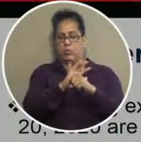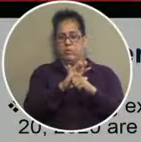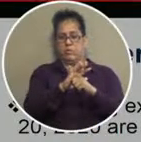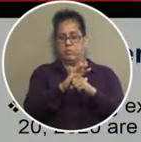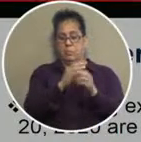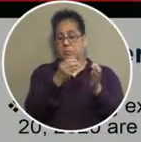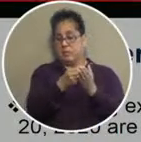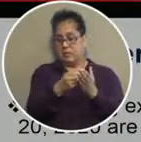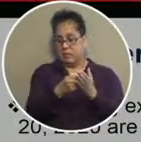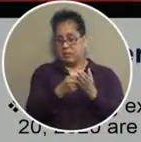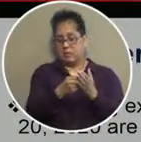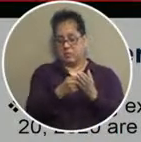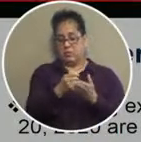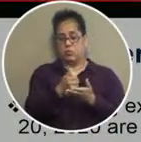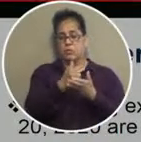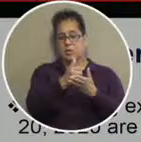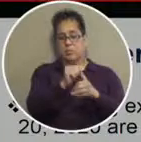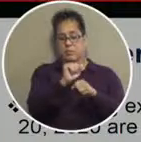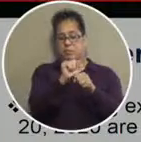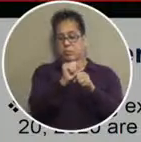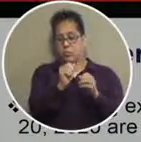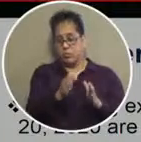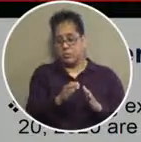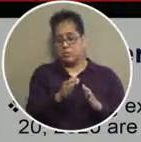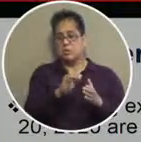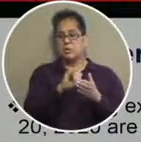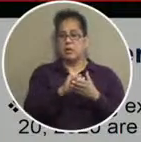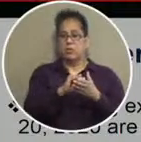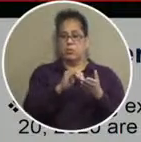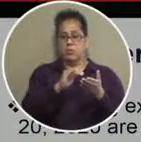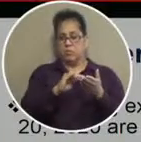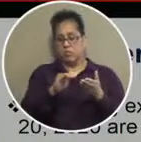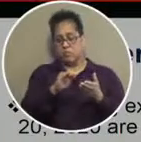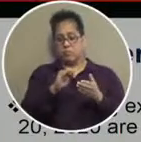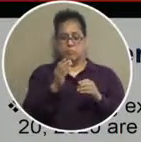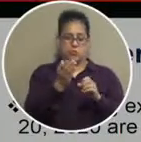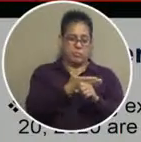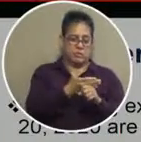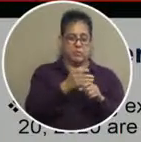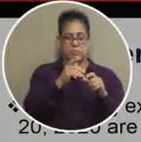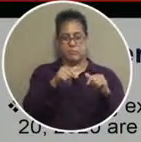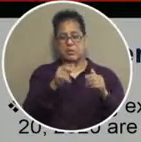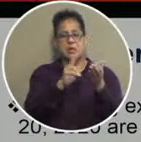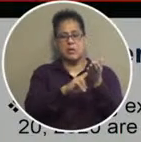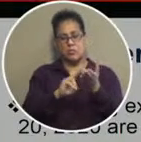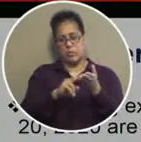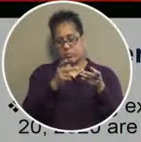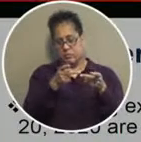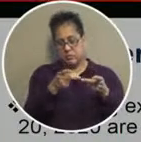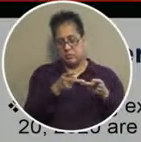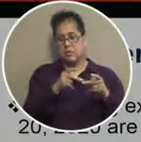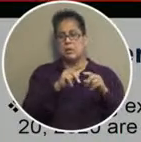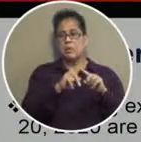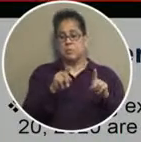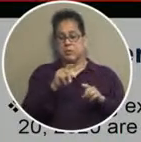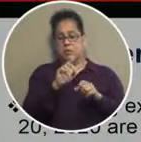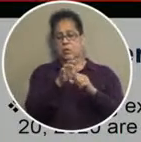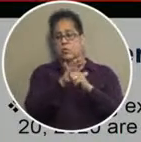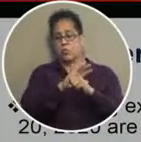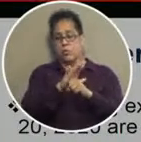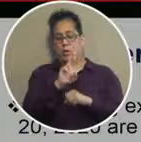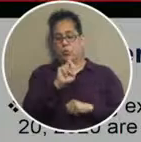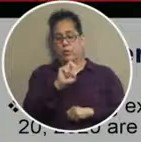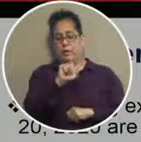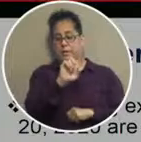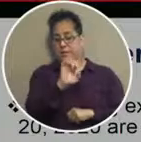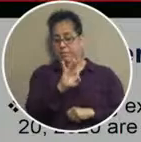funds to help employees that have been furloughed or terminated those contract positions. However, those coronavirus relief funds,